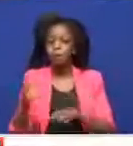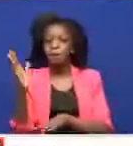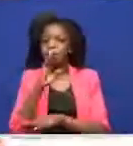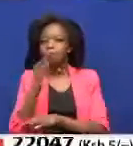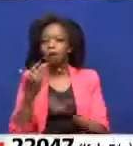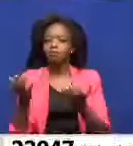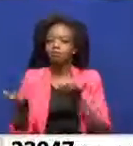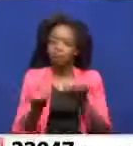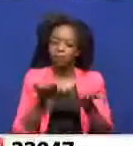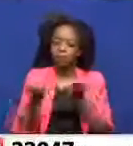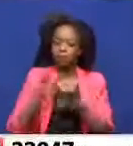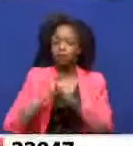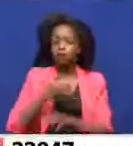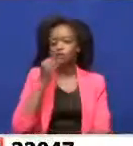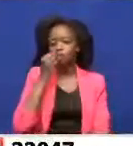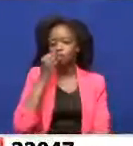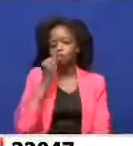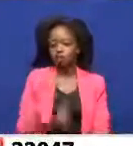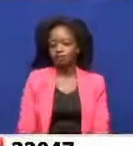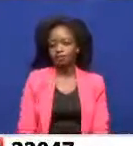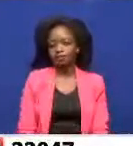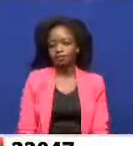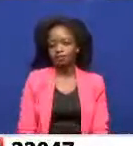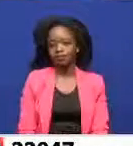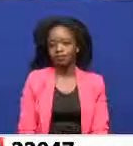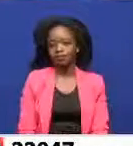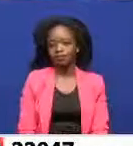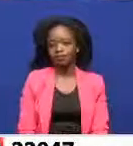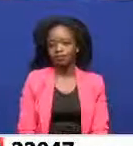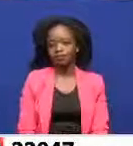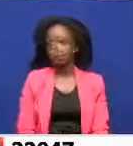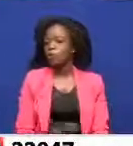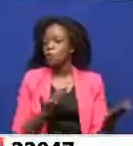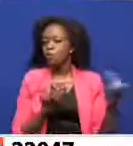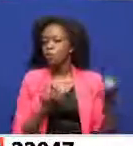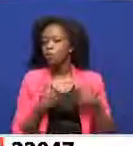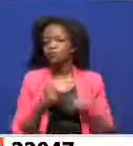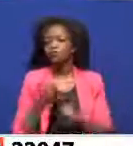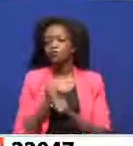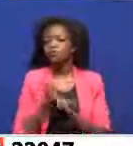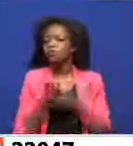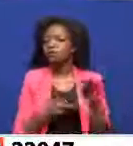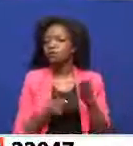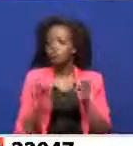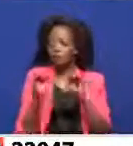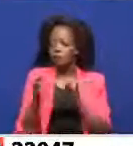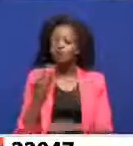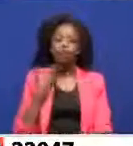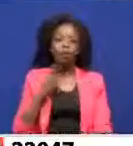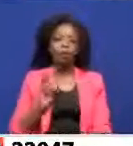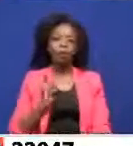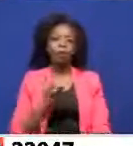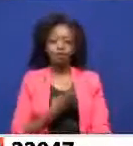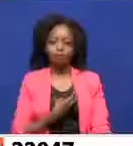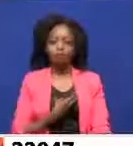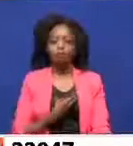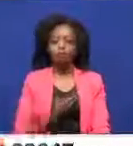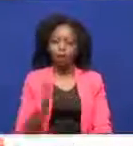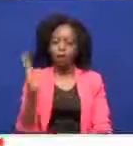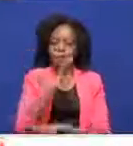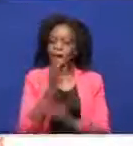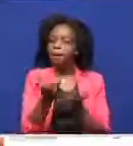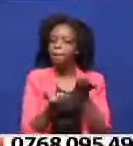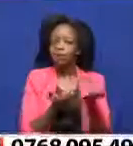wanazungusha, ndio wapate chakula yao ya kila siku. Now, what do you expect us to do if you don't want us to go back to our